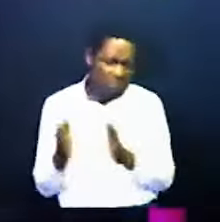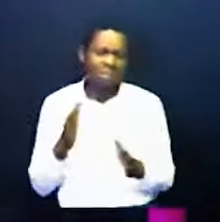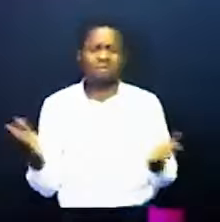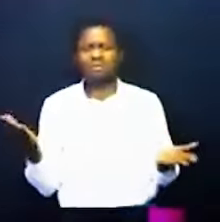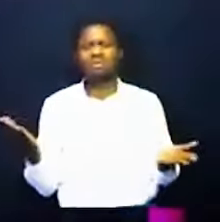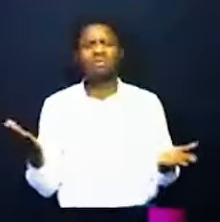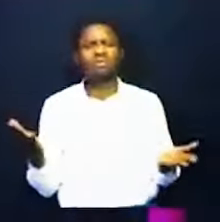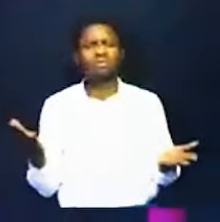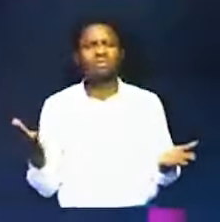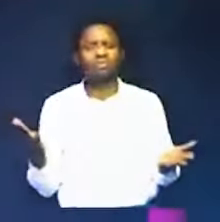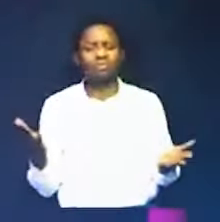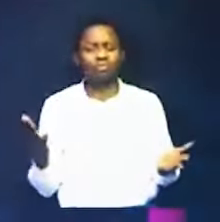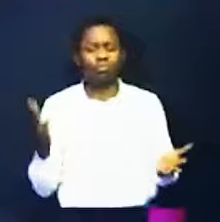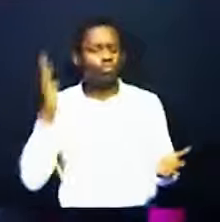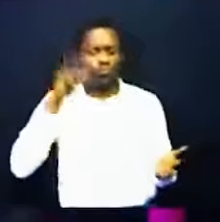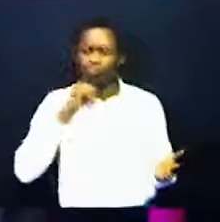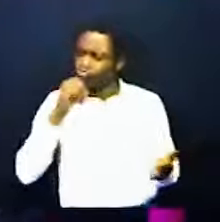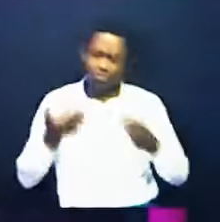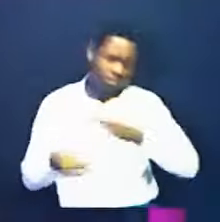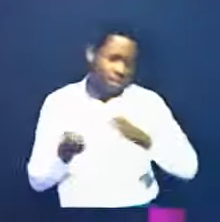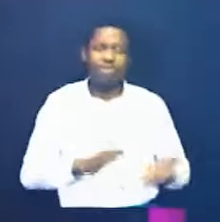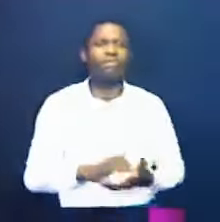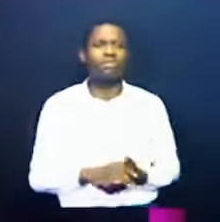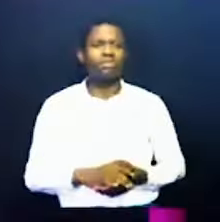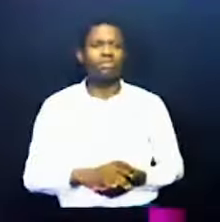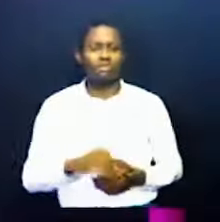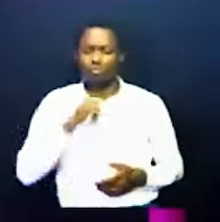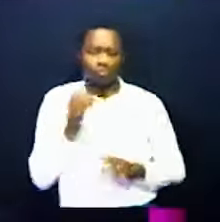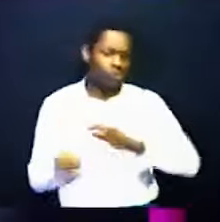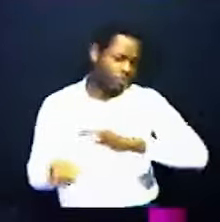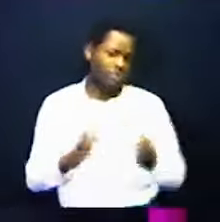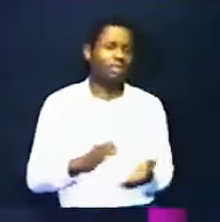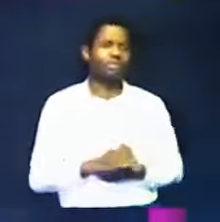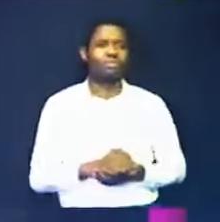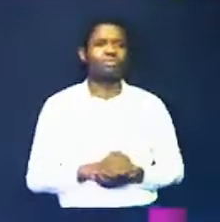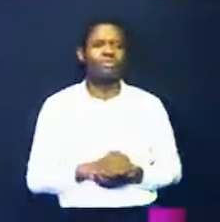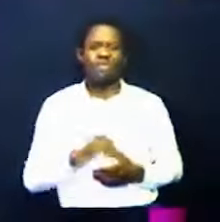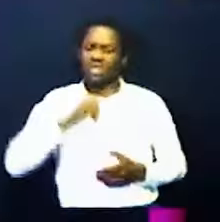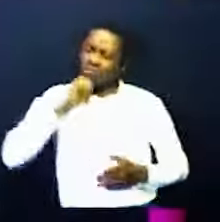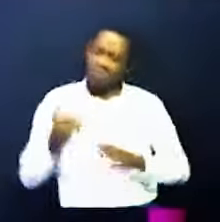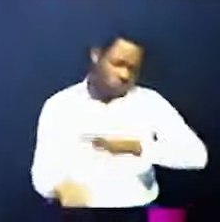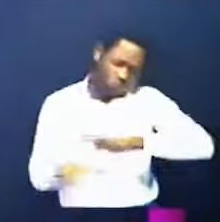order. I will not die. I will not die.